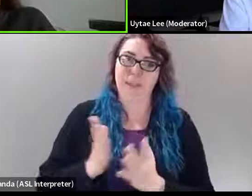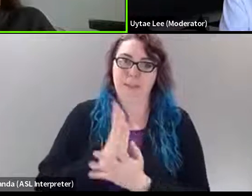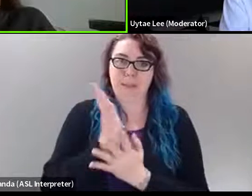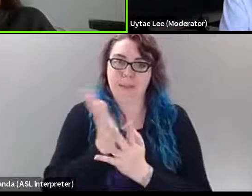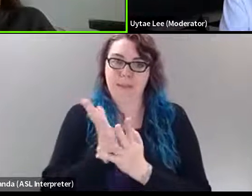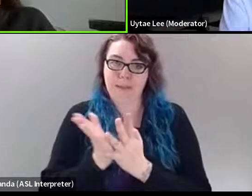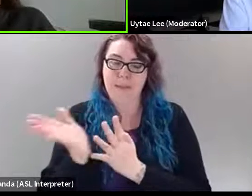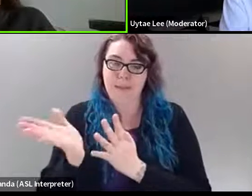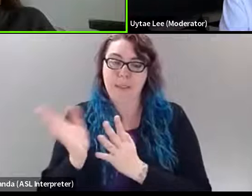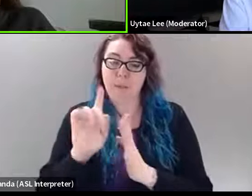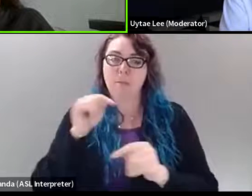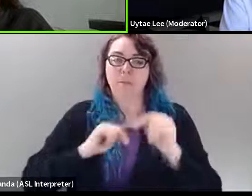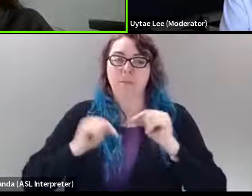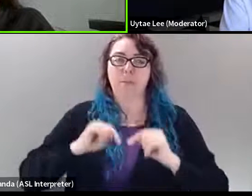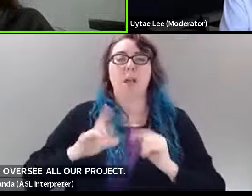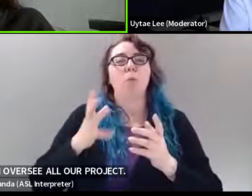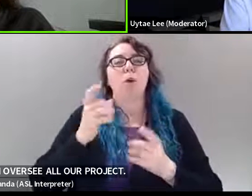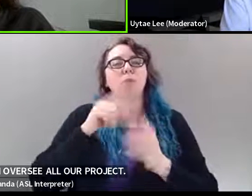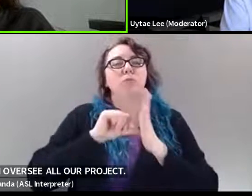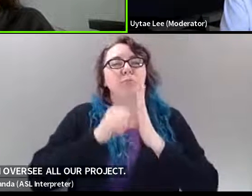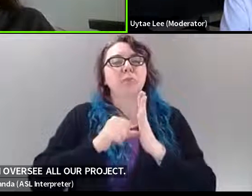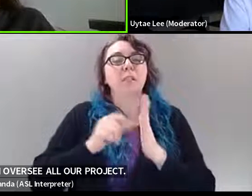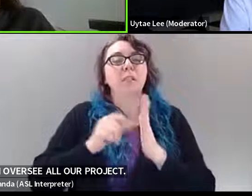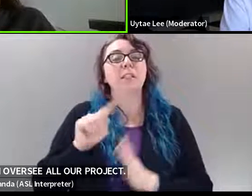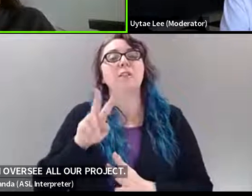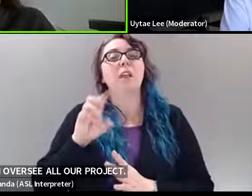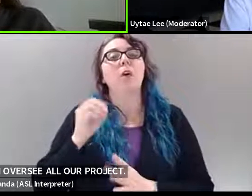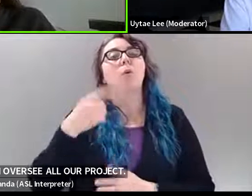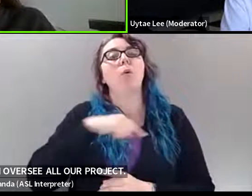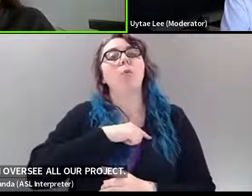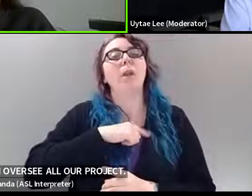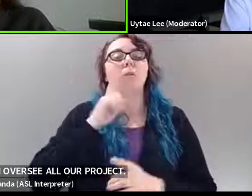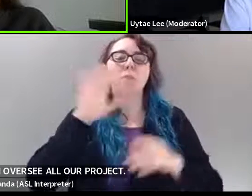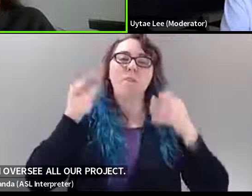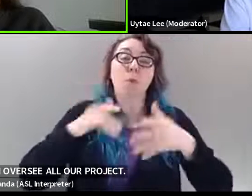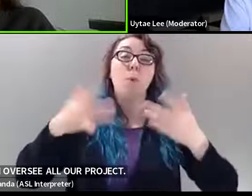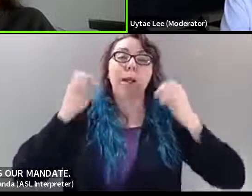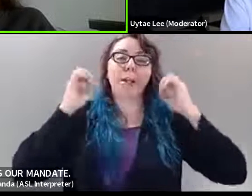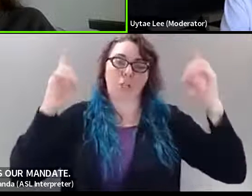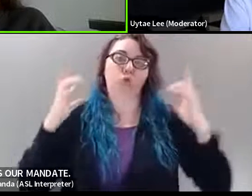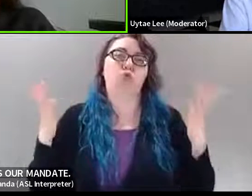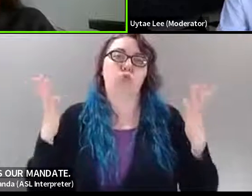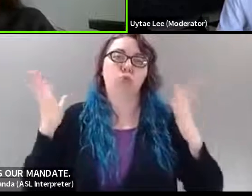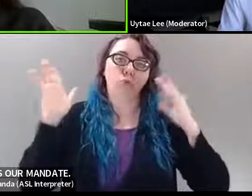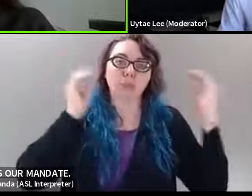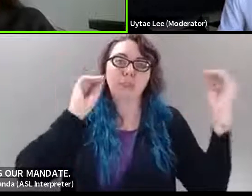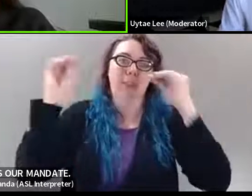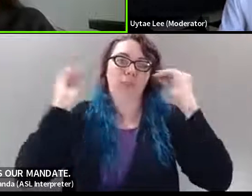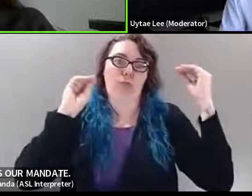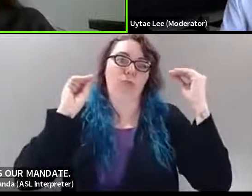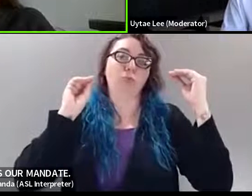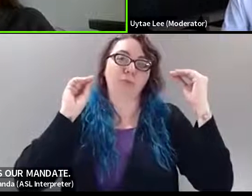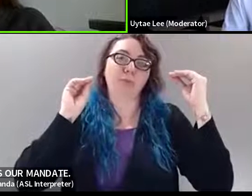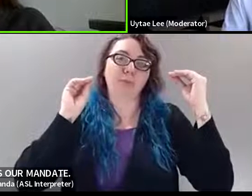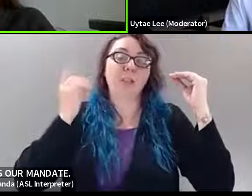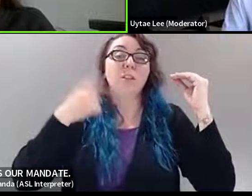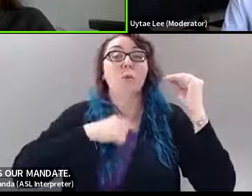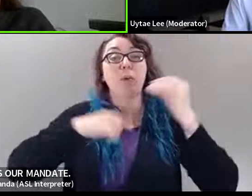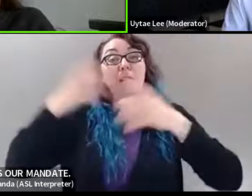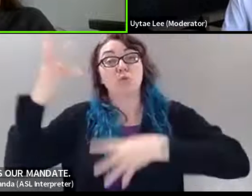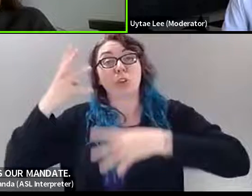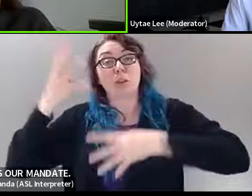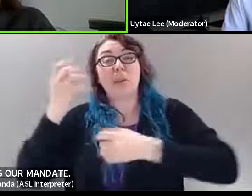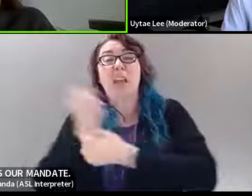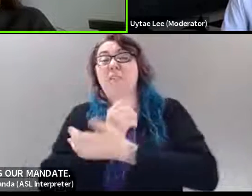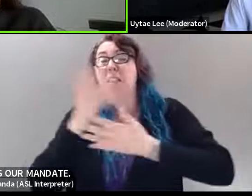our mandate. We're an educational public broadcaster that streams everything across Canada online,